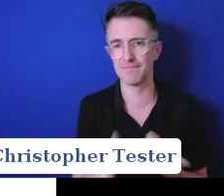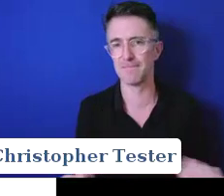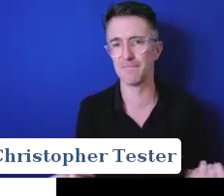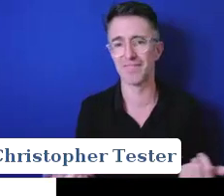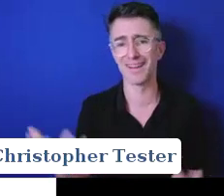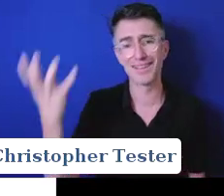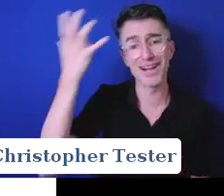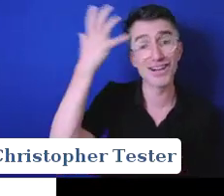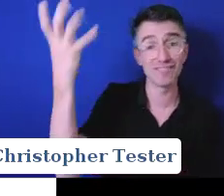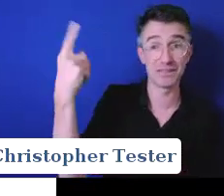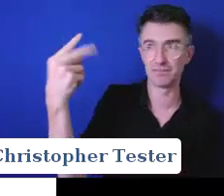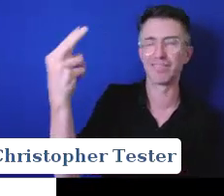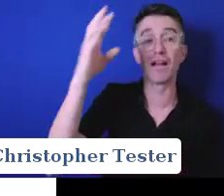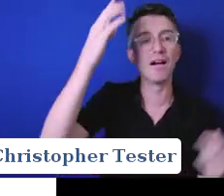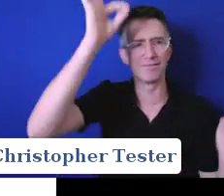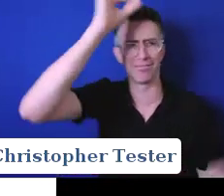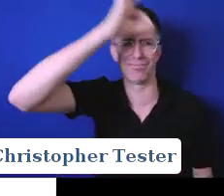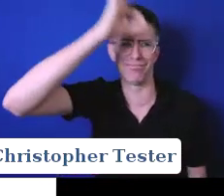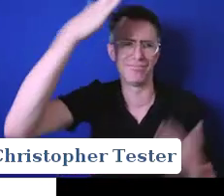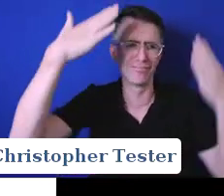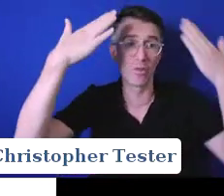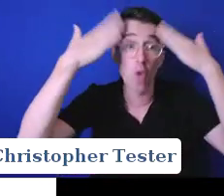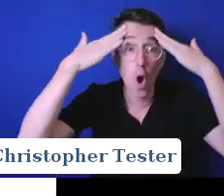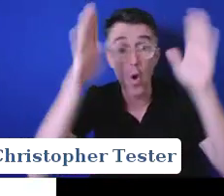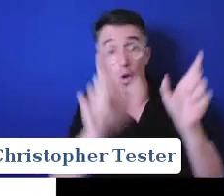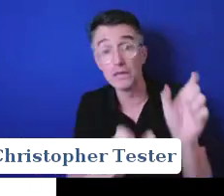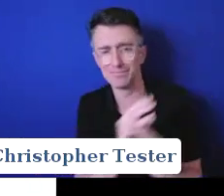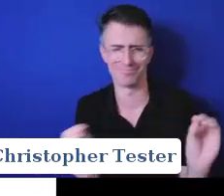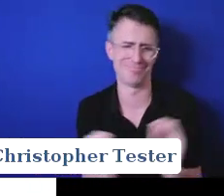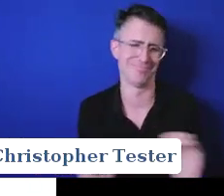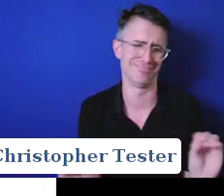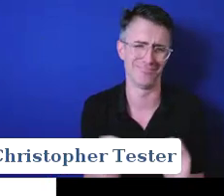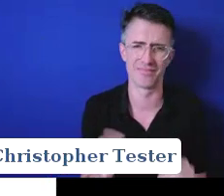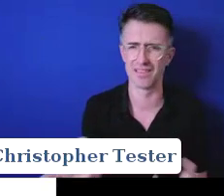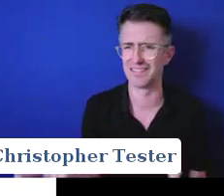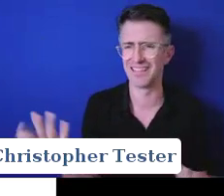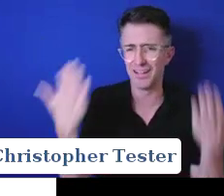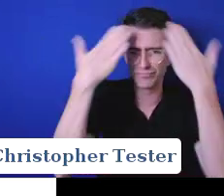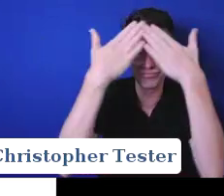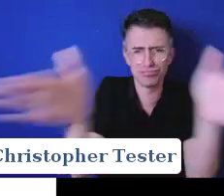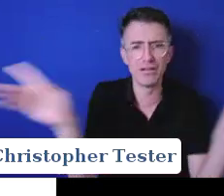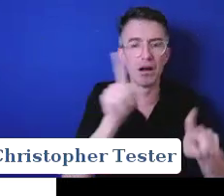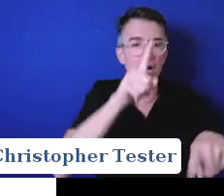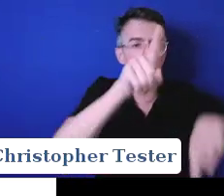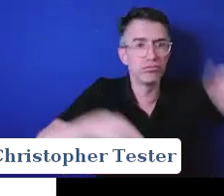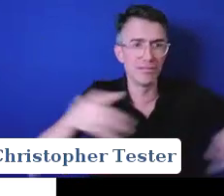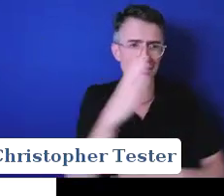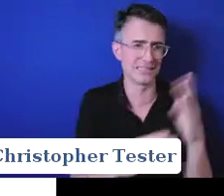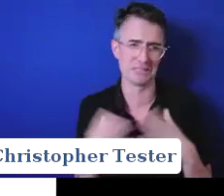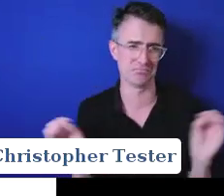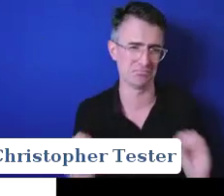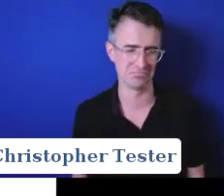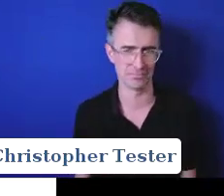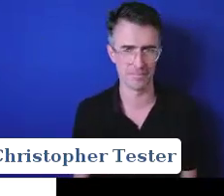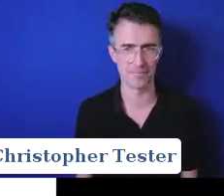on different types of disabilities. And then also the human resources and then financial resources